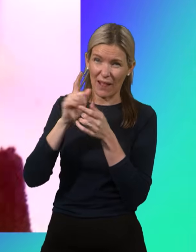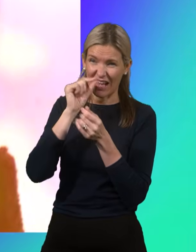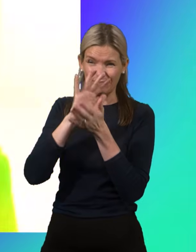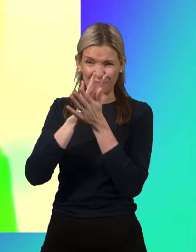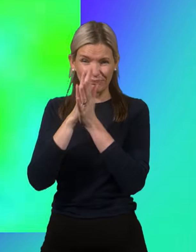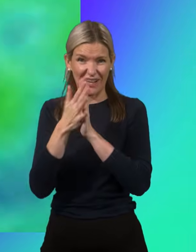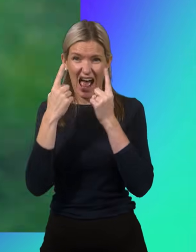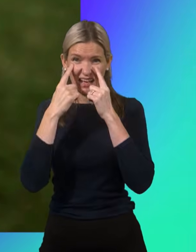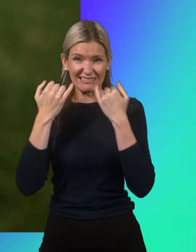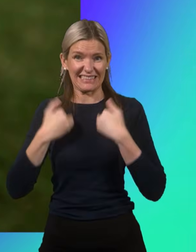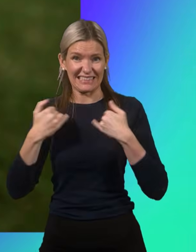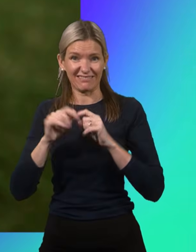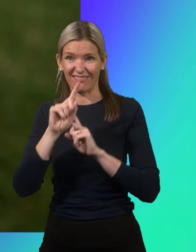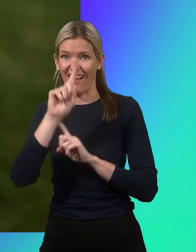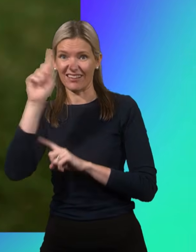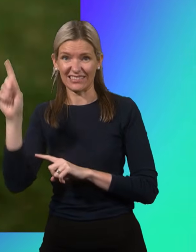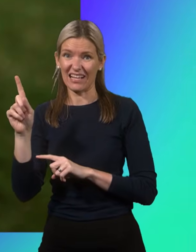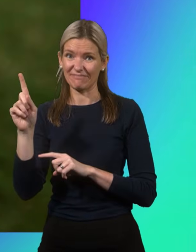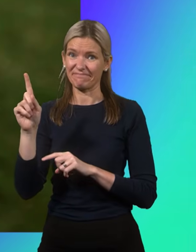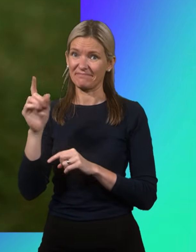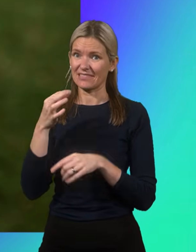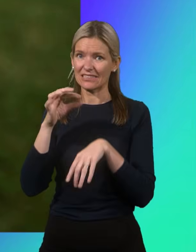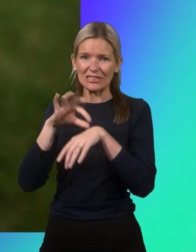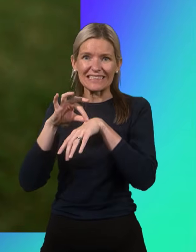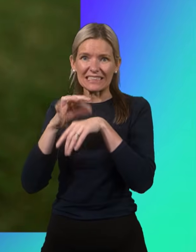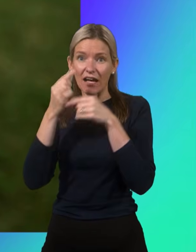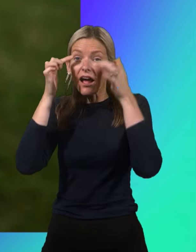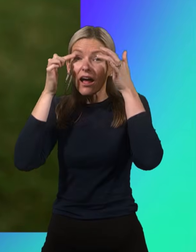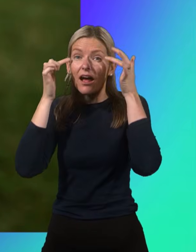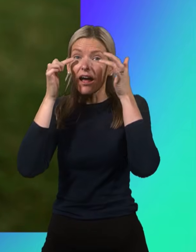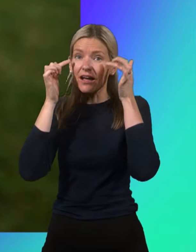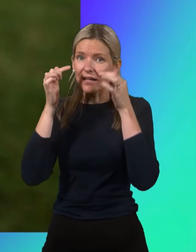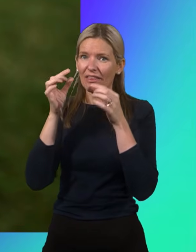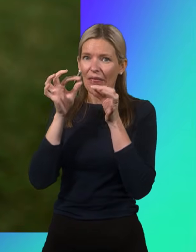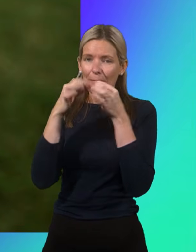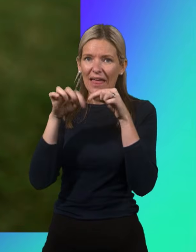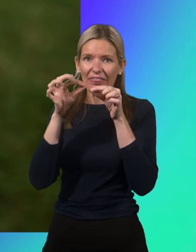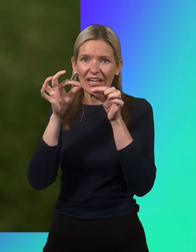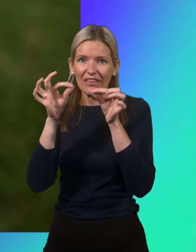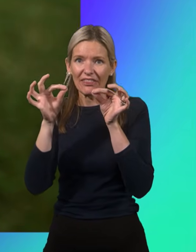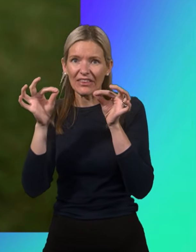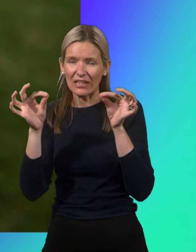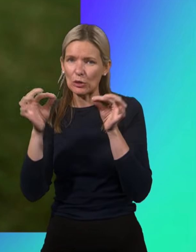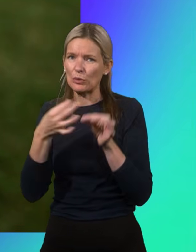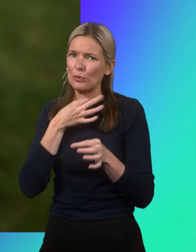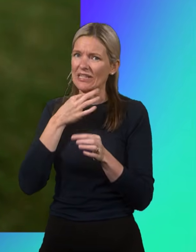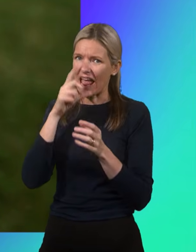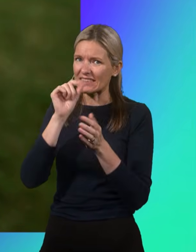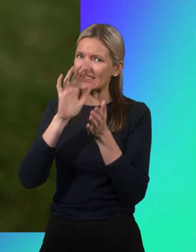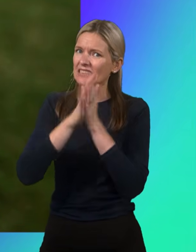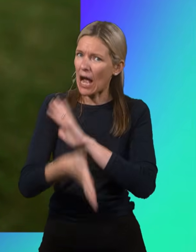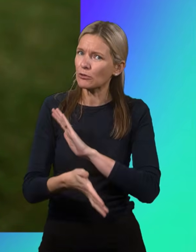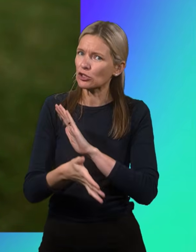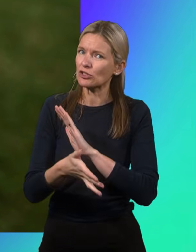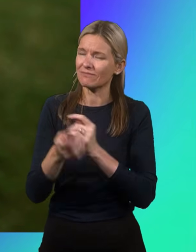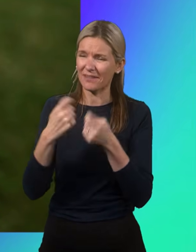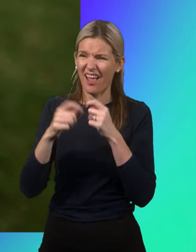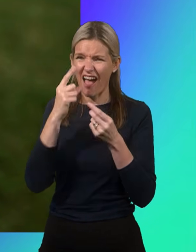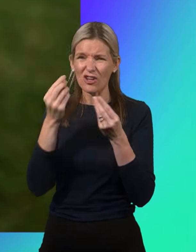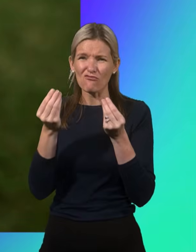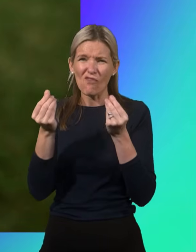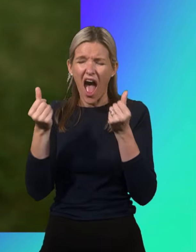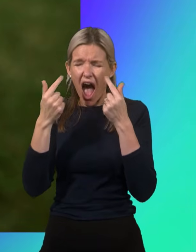of eye diseases, as the skin on your eyelids is the thinnest out of the whole body and is also vulnerable to UV damage, causing